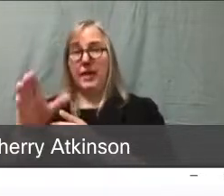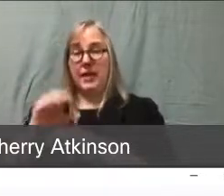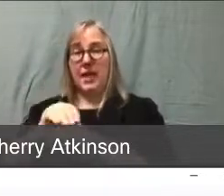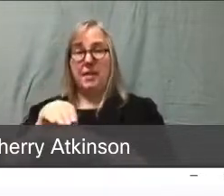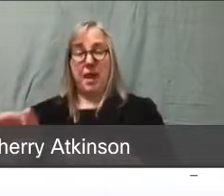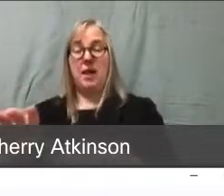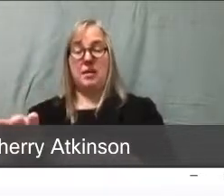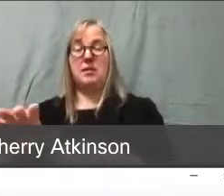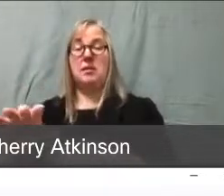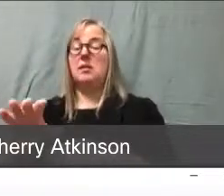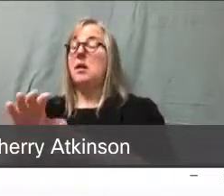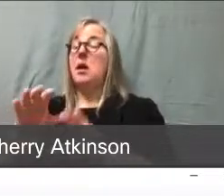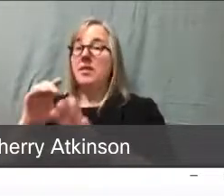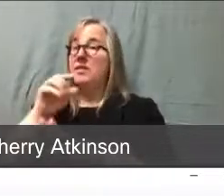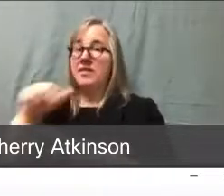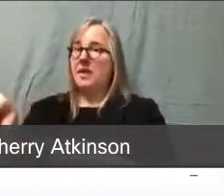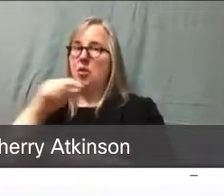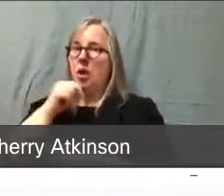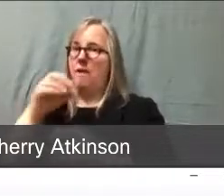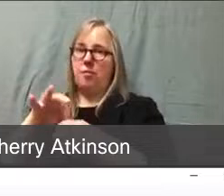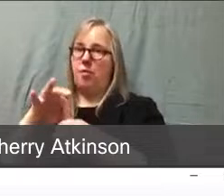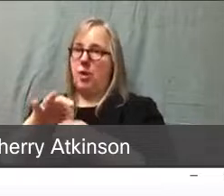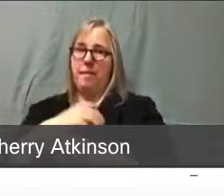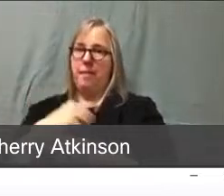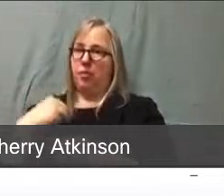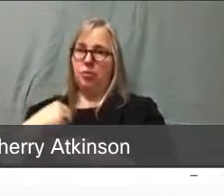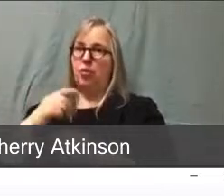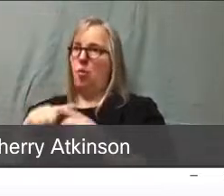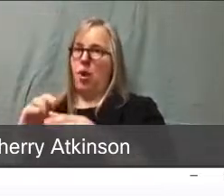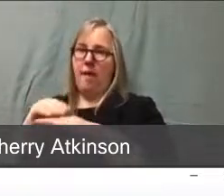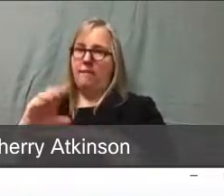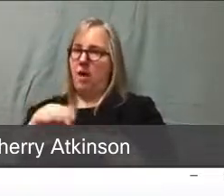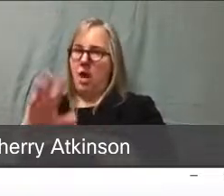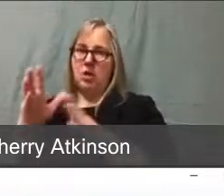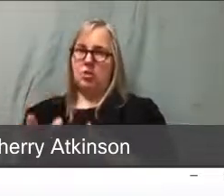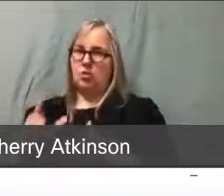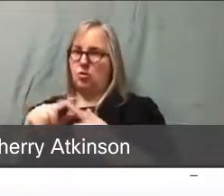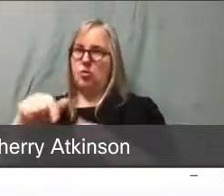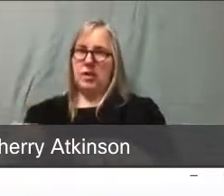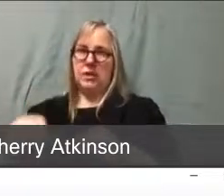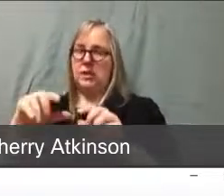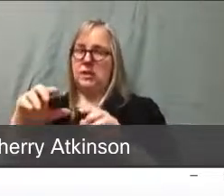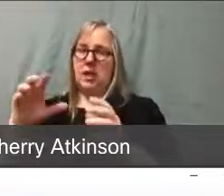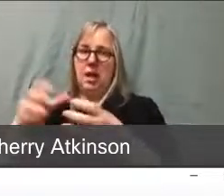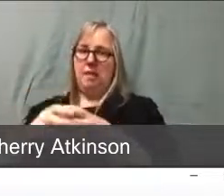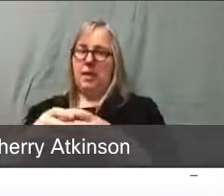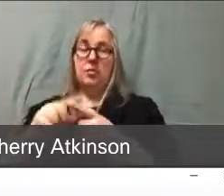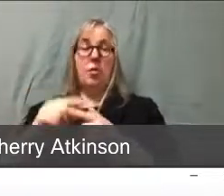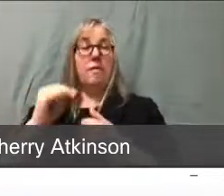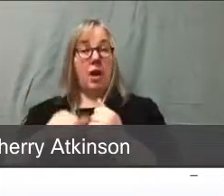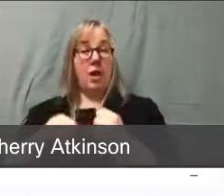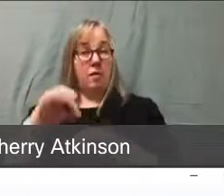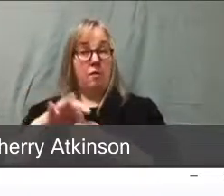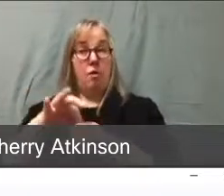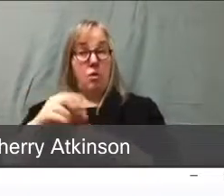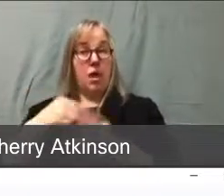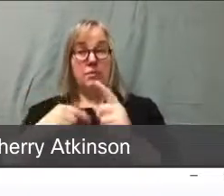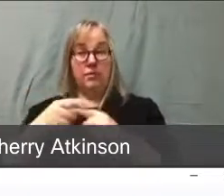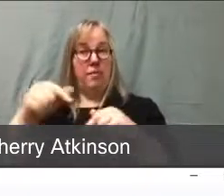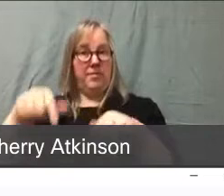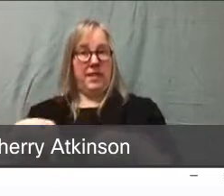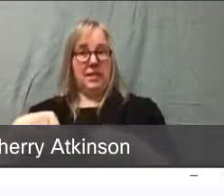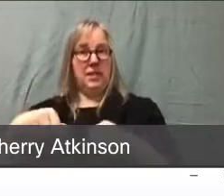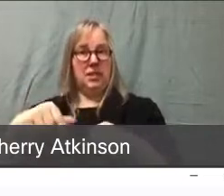are non-voting members or advisors to this committee. So the final vote would need to come from this group.